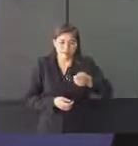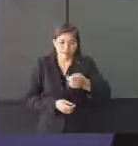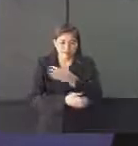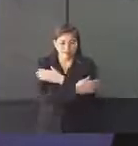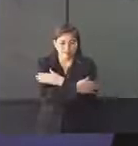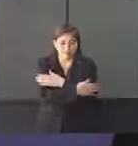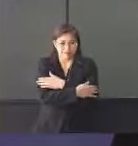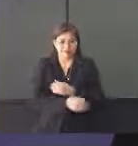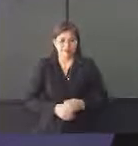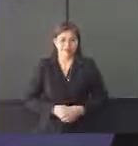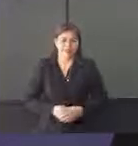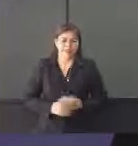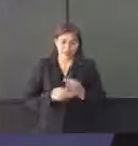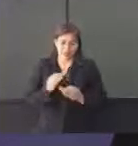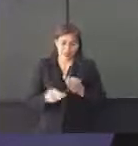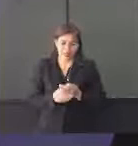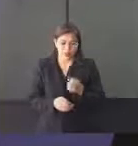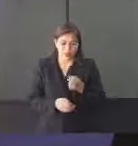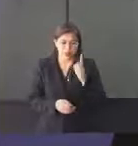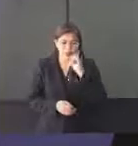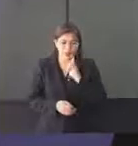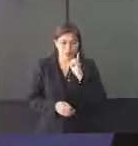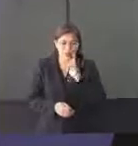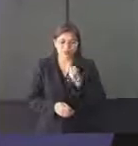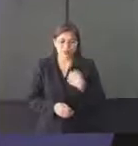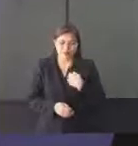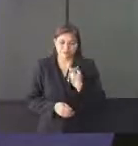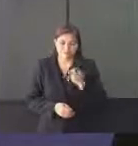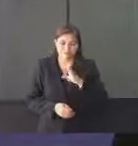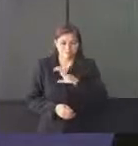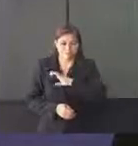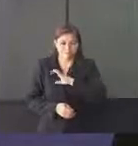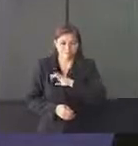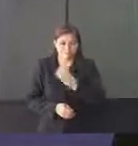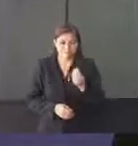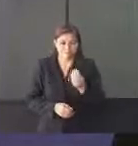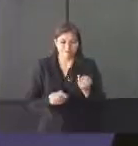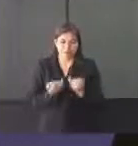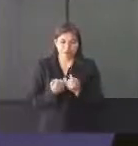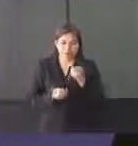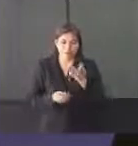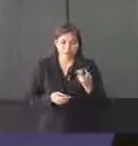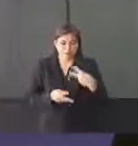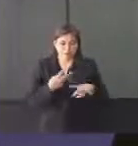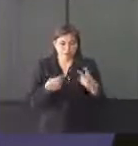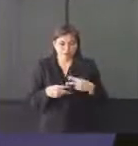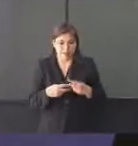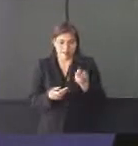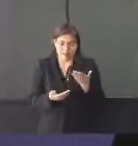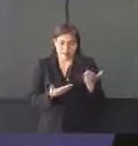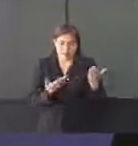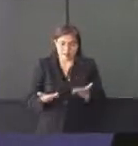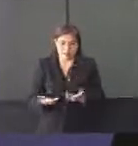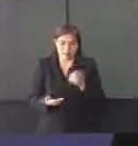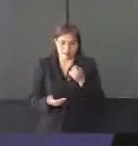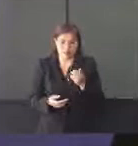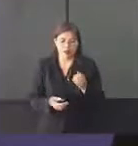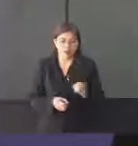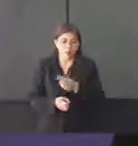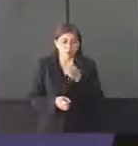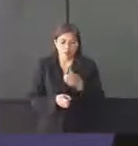I send you a virtual and warm hug, and I salute your presence and